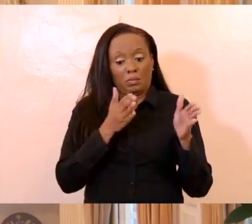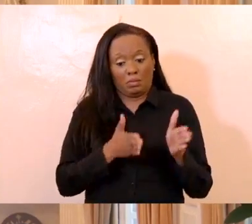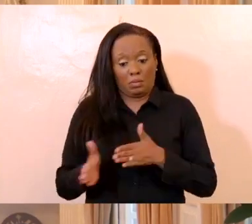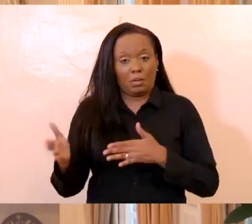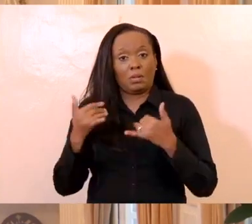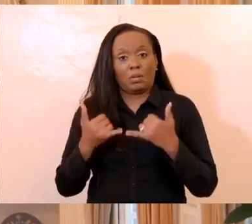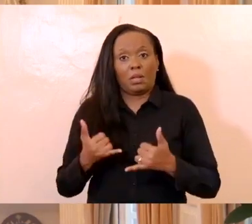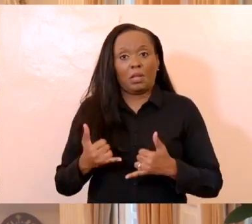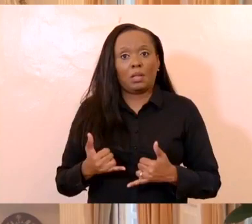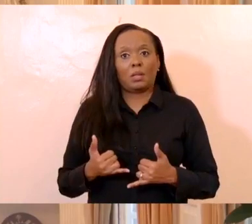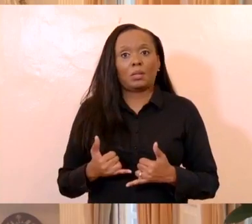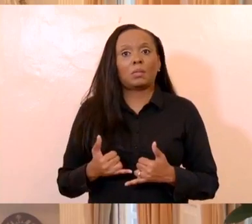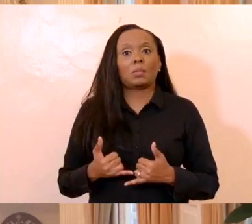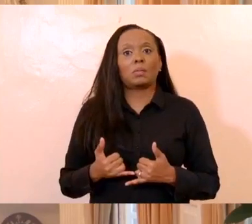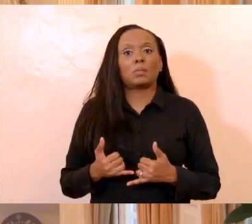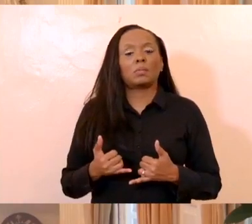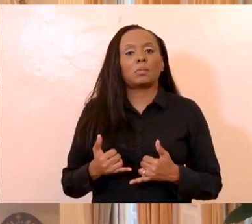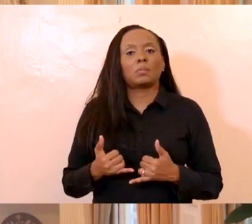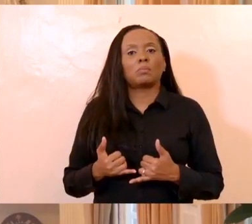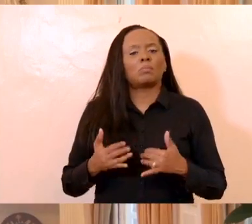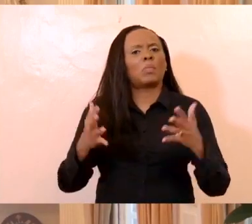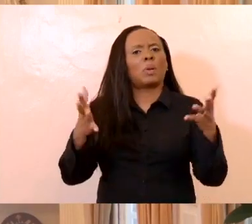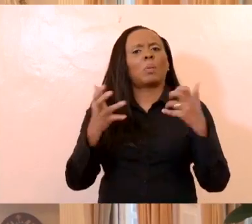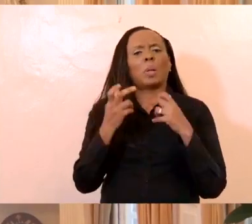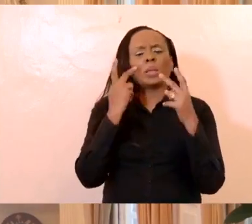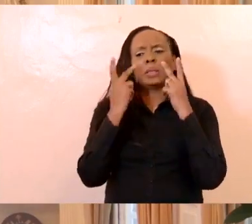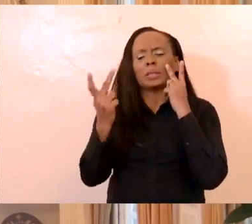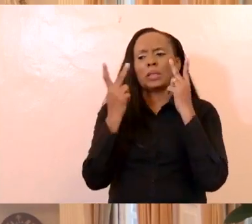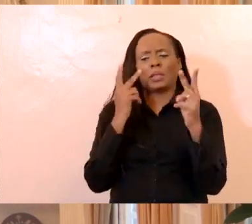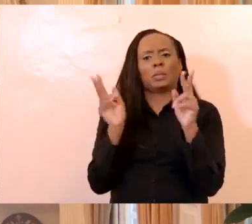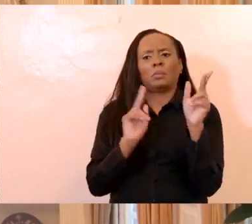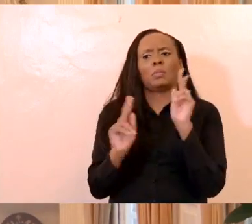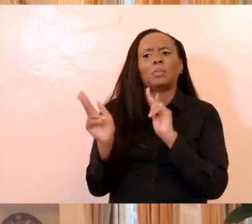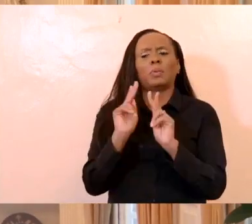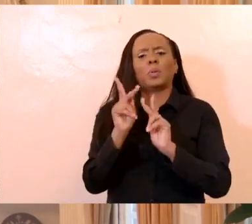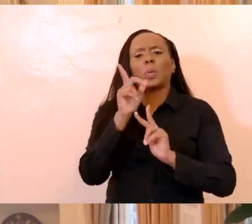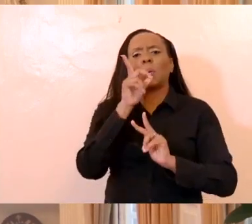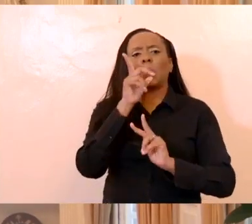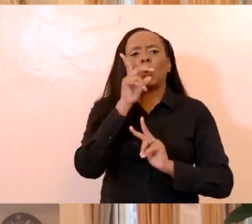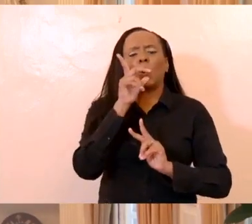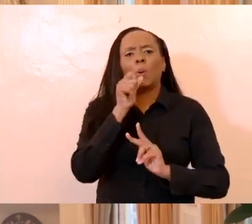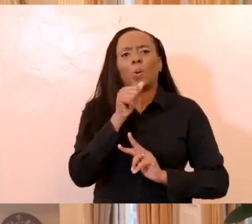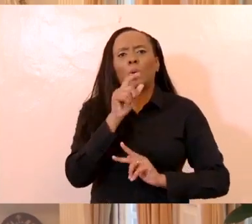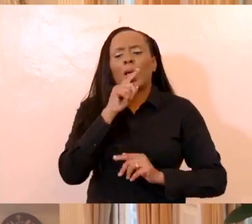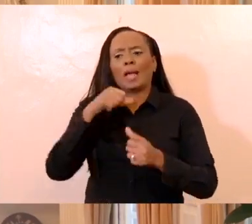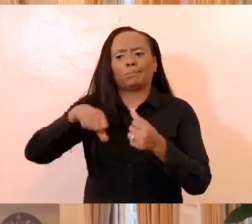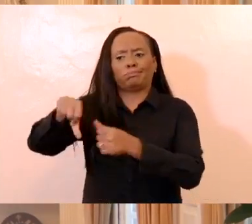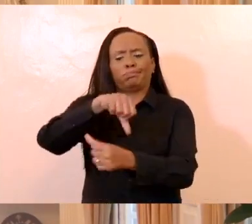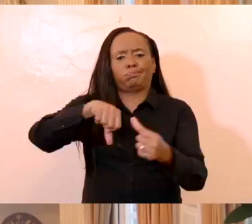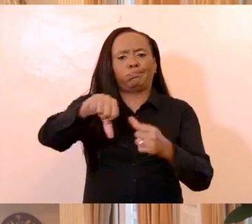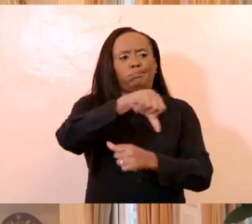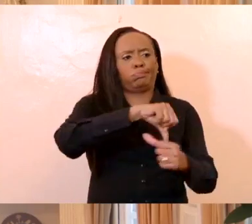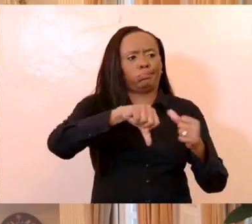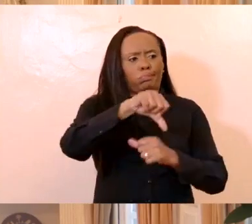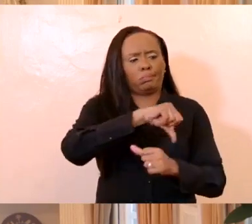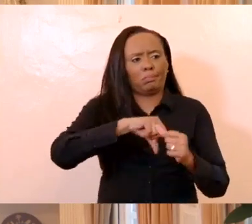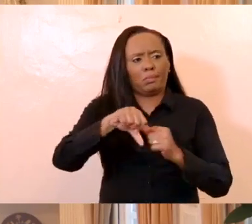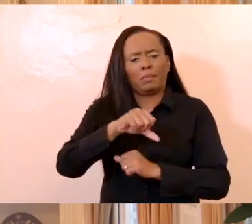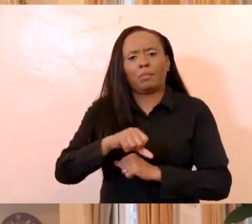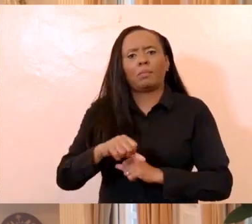persons that we consider to have been exposed to known positive cases, continue to assess